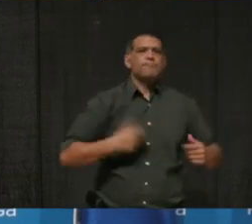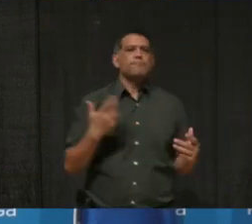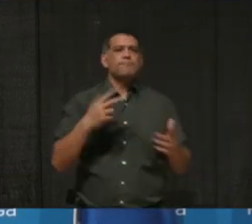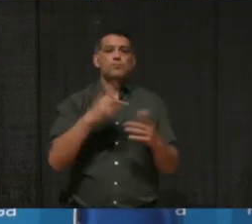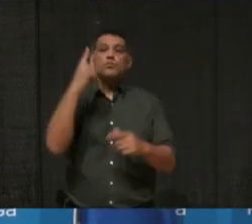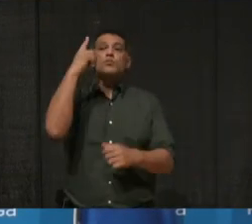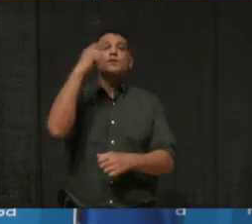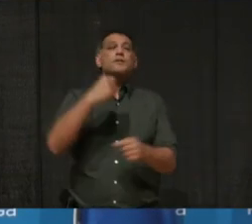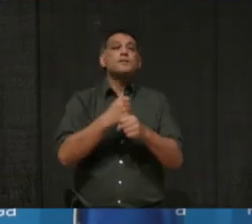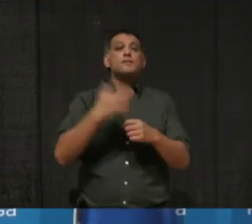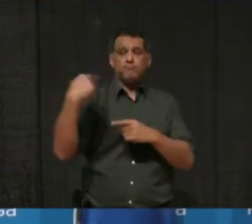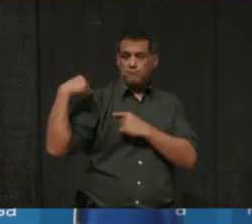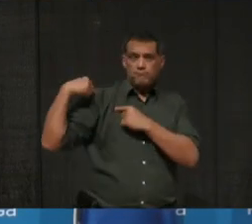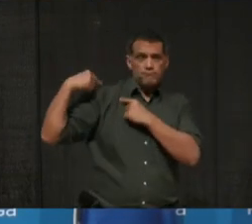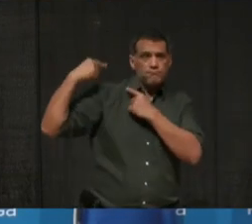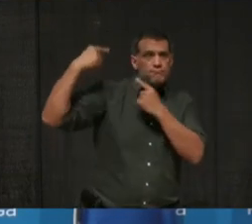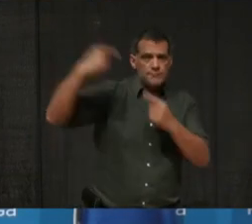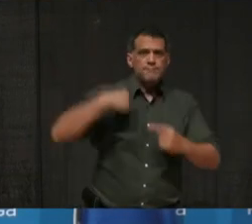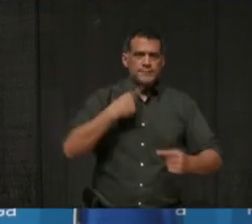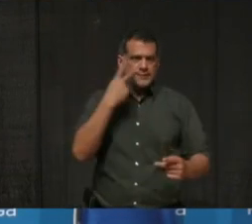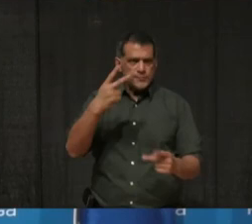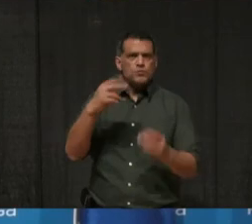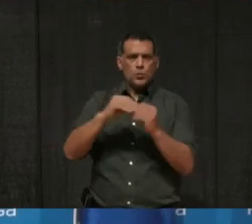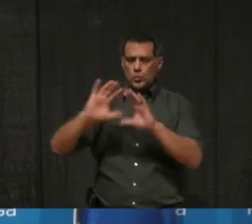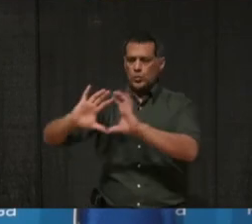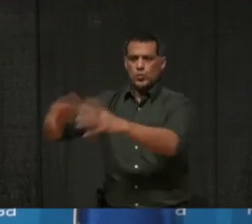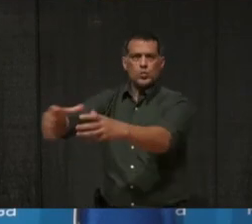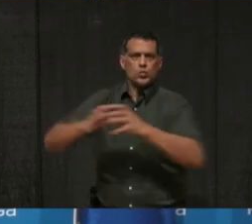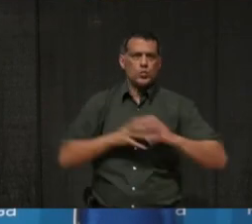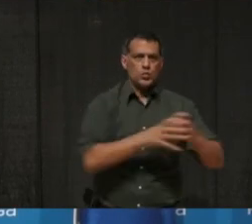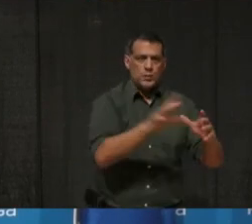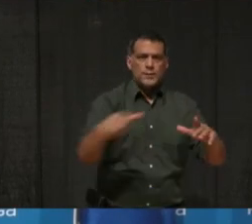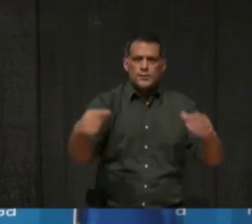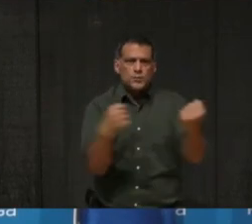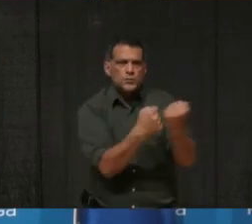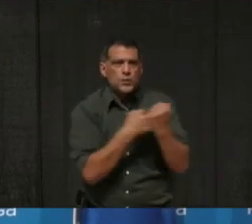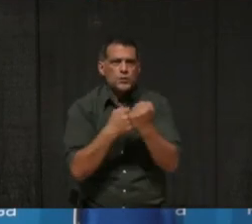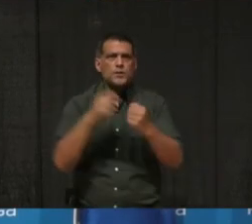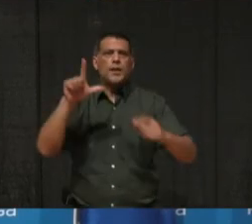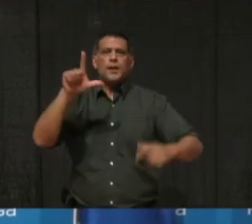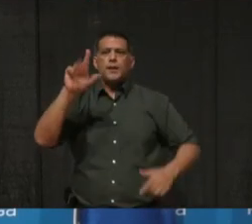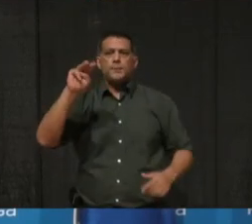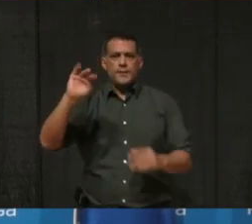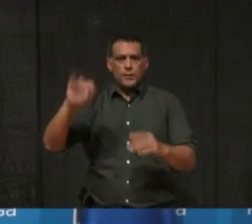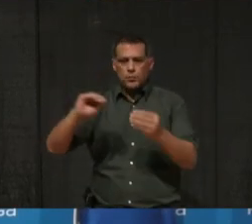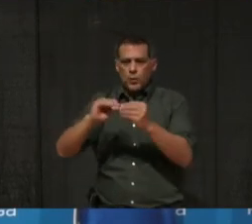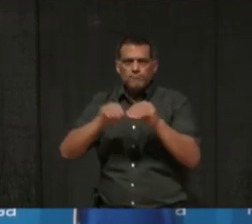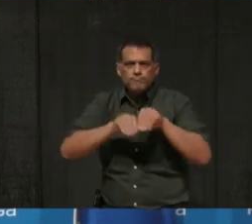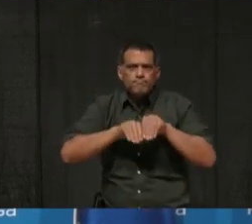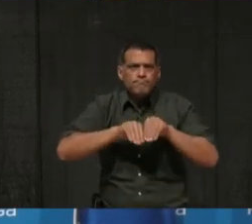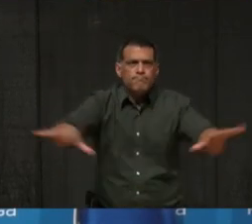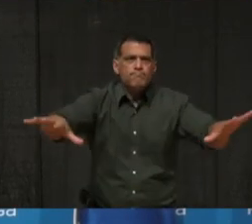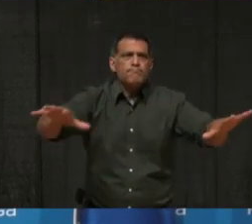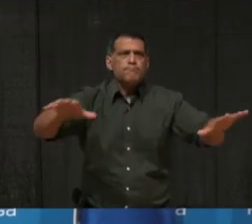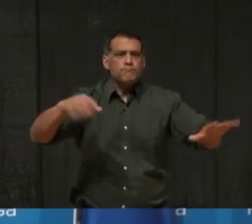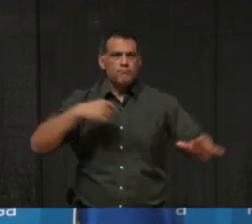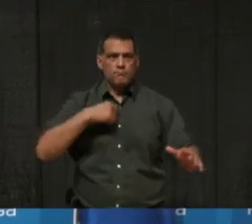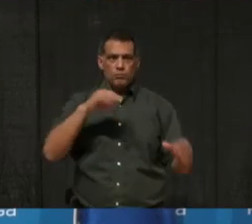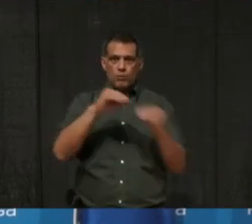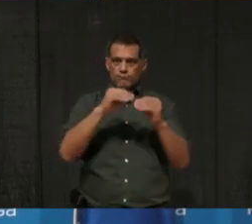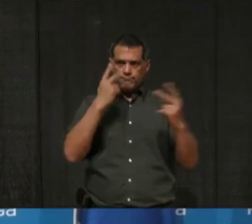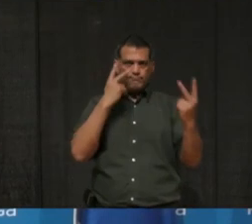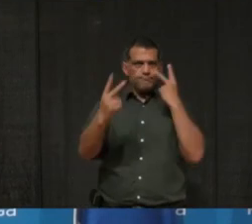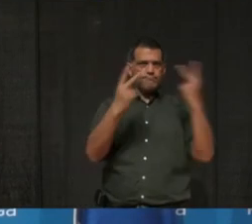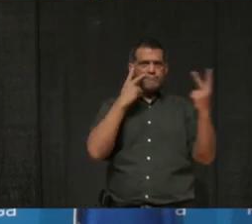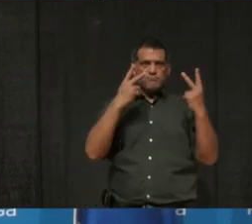continue to fight for justice as the Black Lives Matter movement swept our nation and put a spotlight on the injustices many of